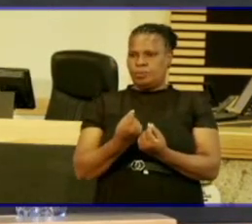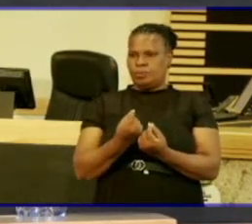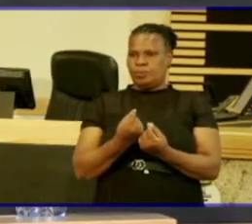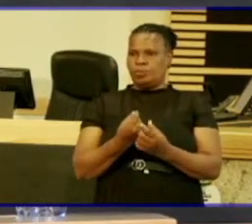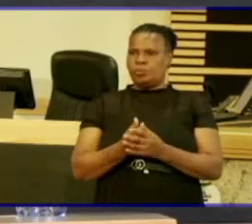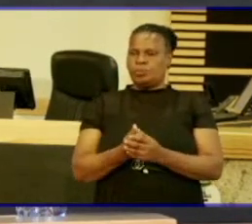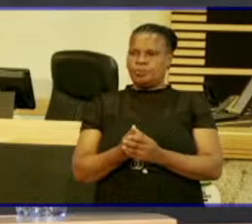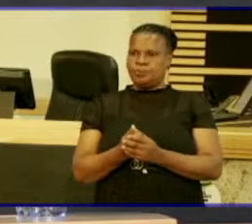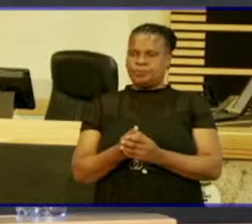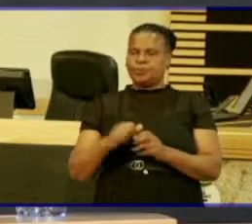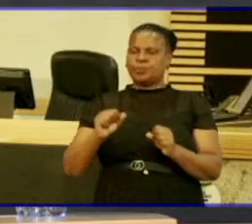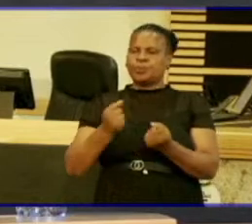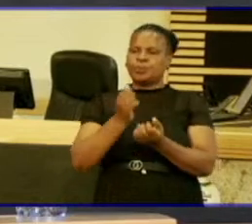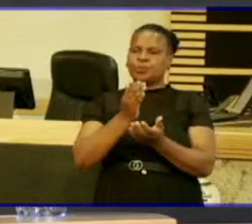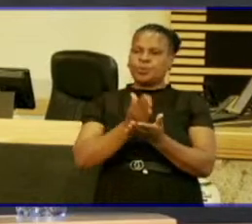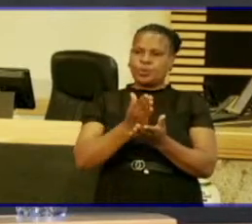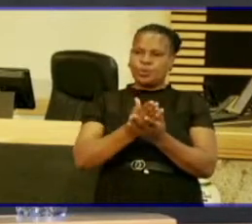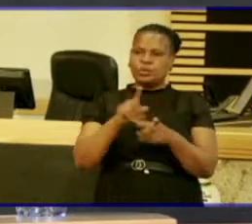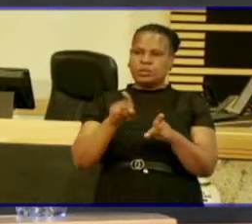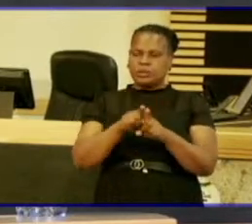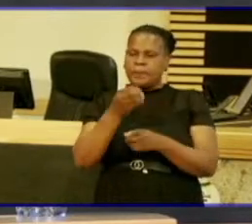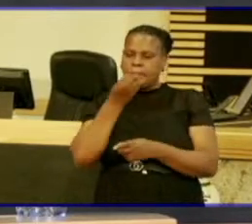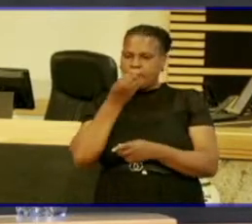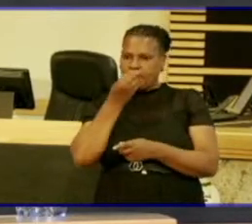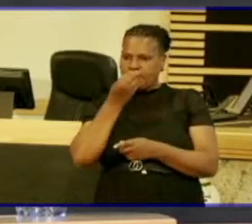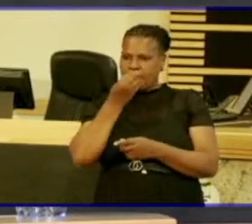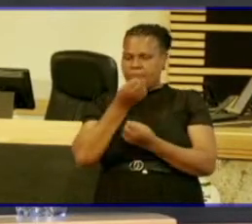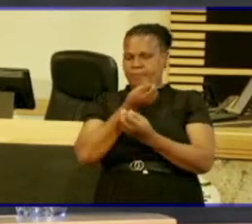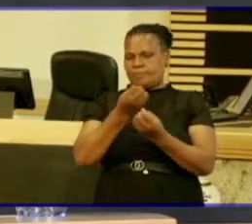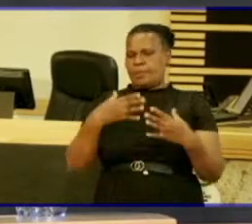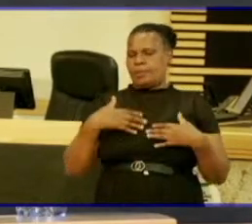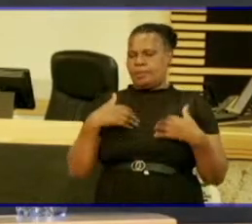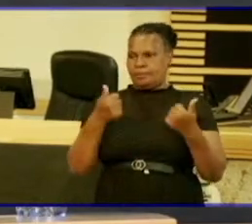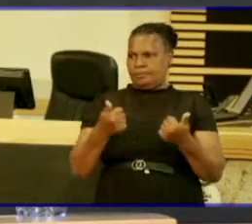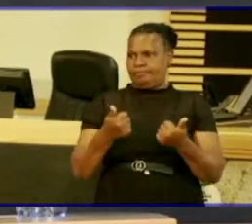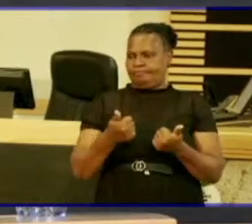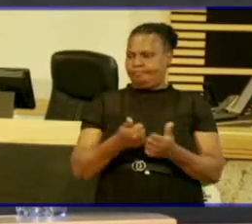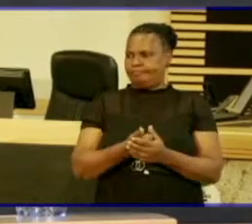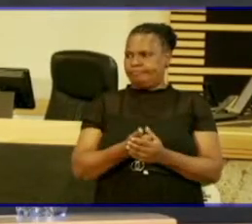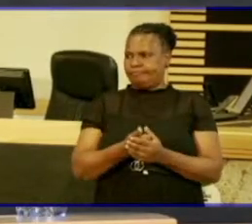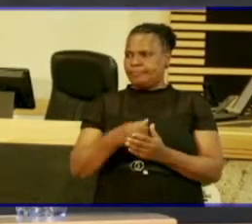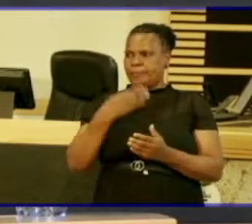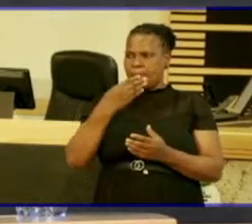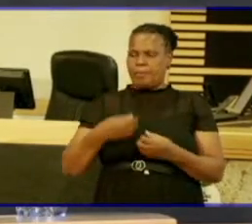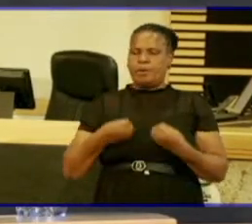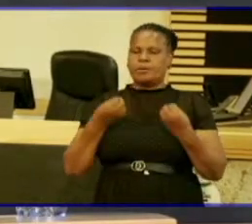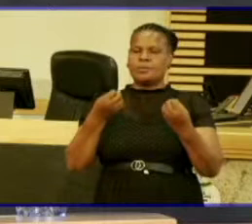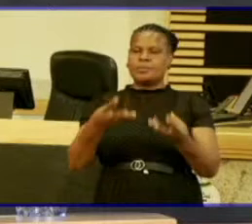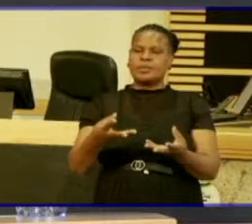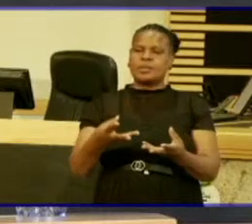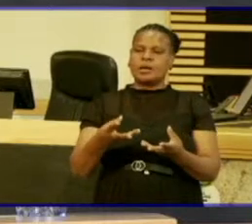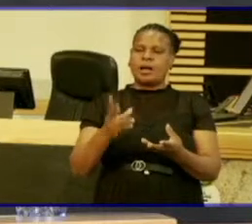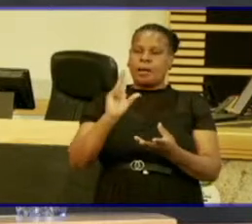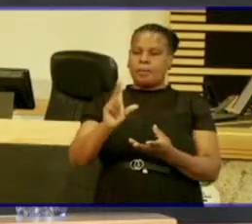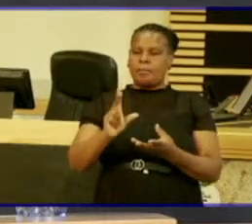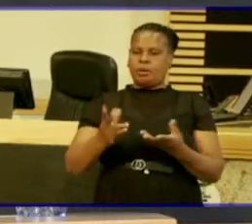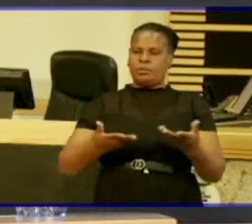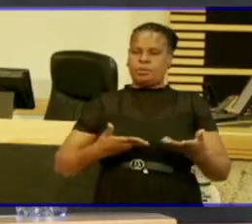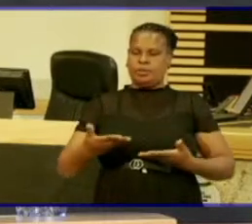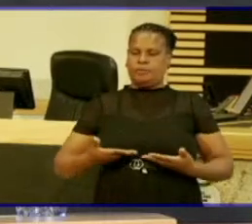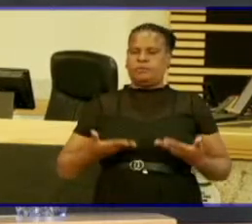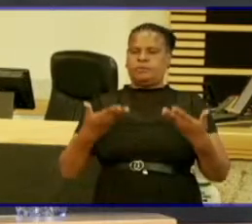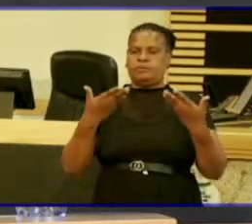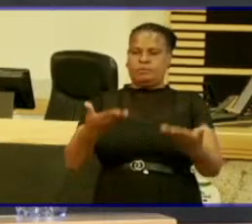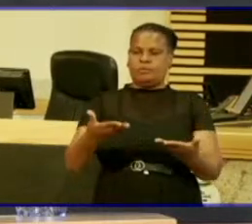livelihood, and to ensure food security. We call upon all our people to pay for services rendered by